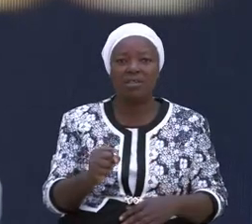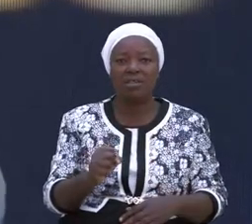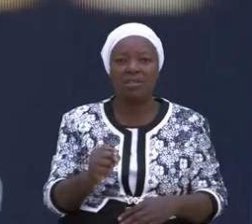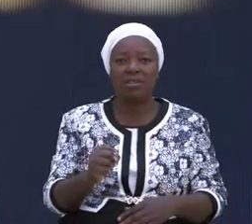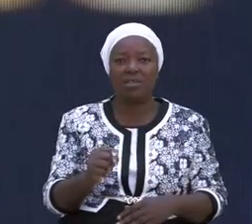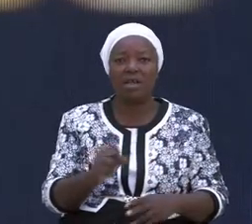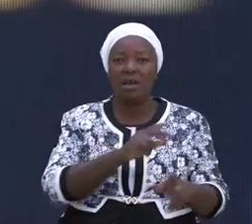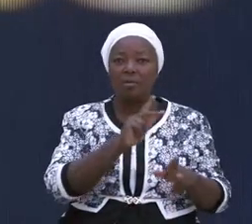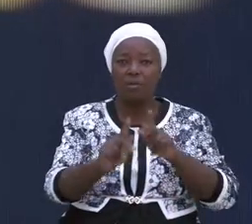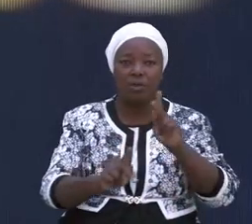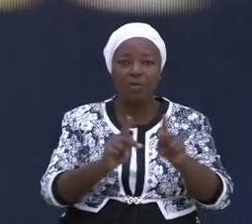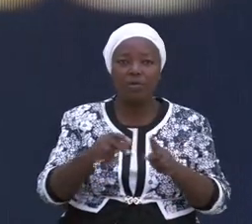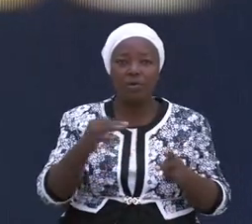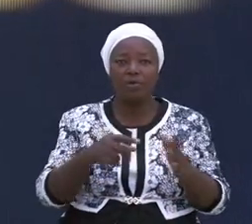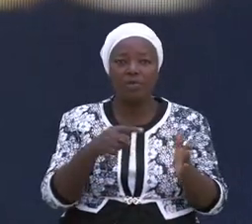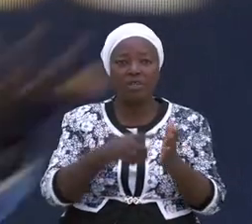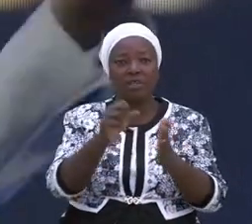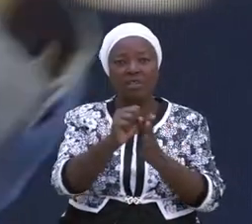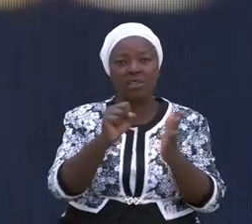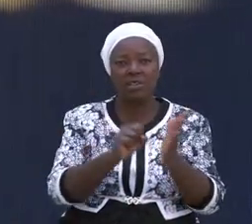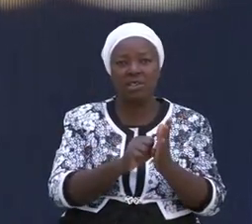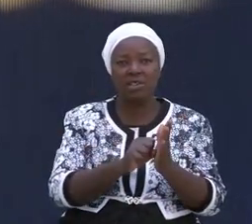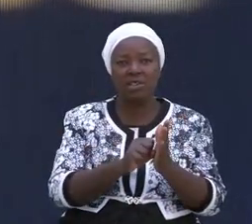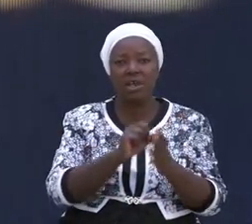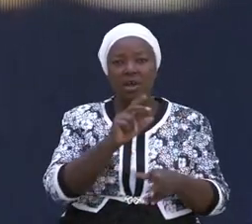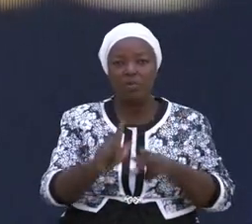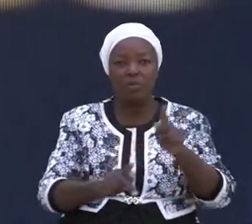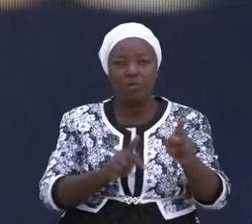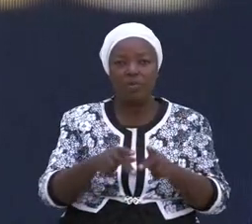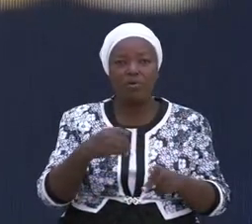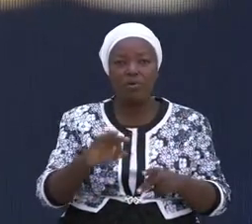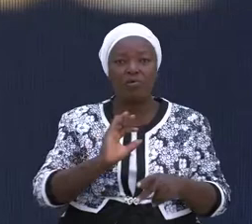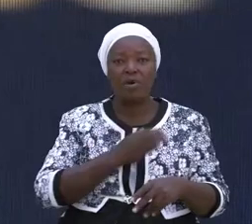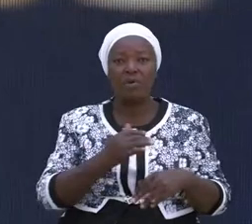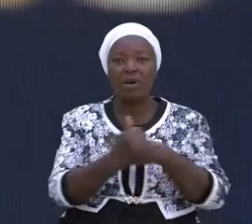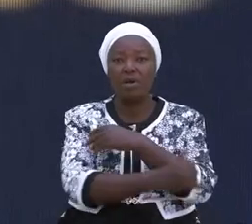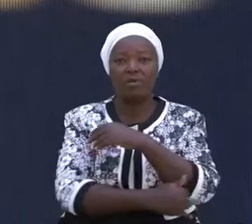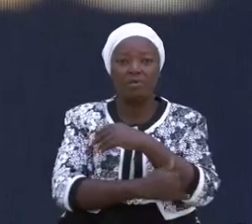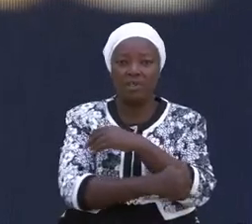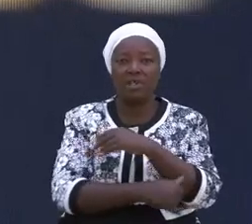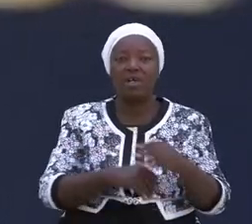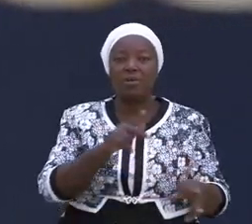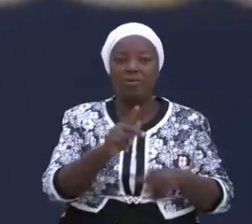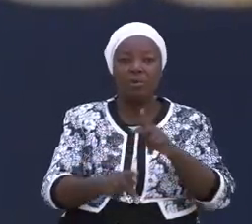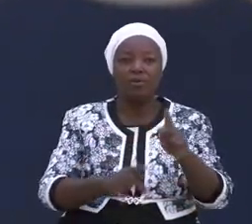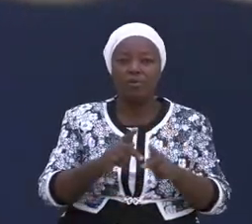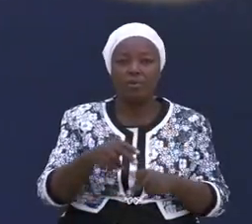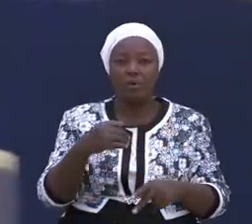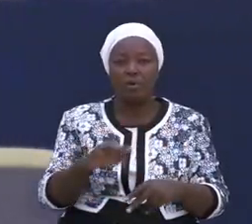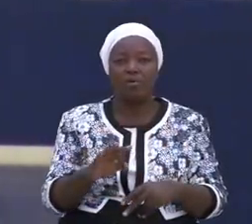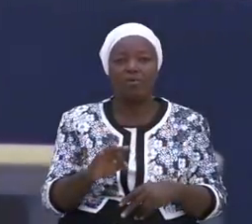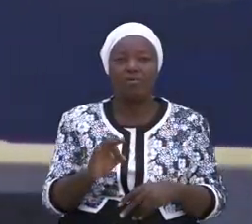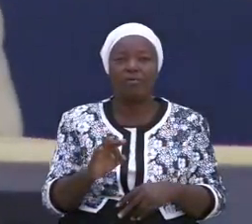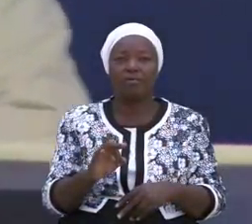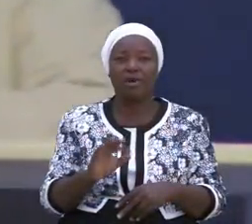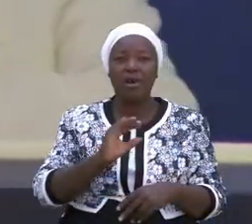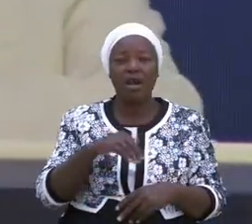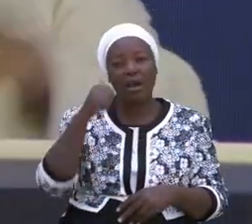citizens of this state, citizens of our country, and citizens of